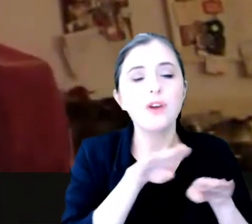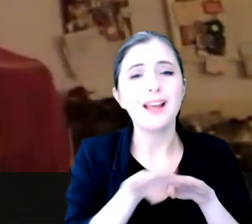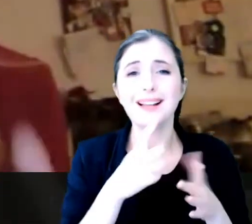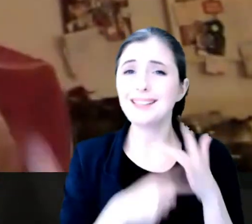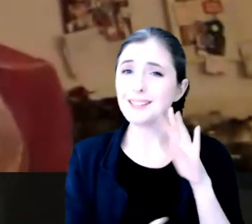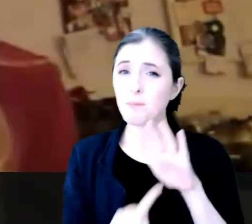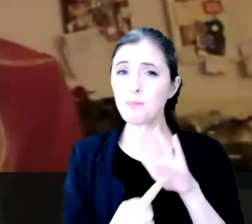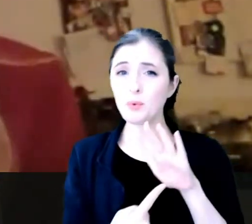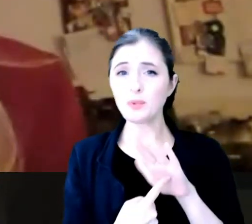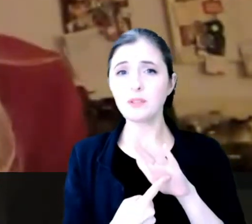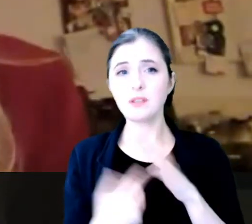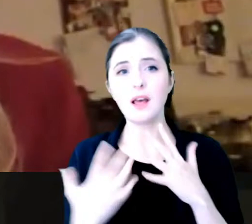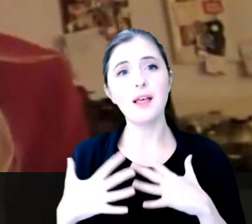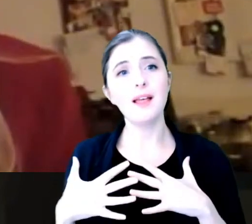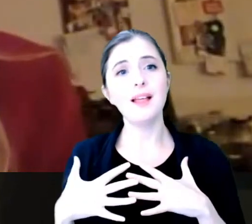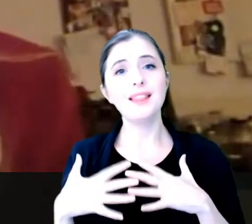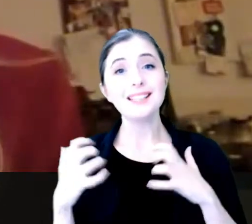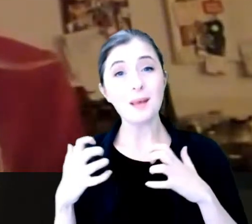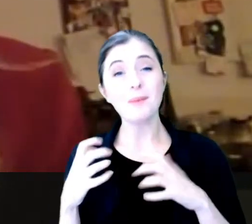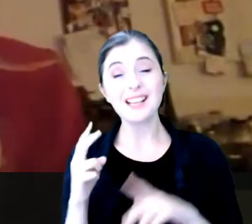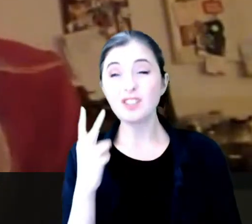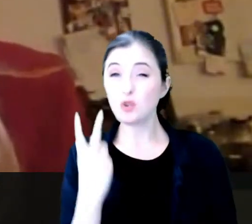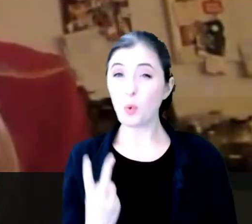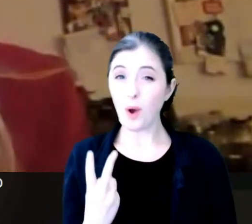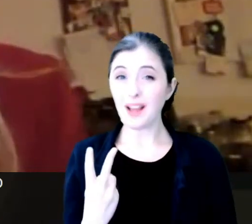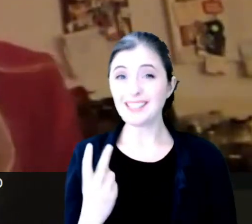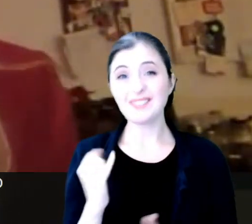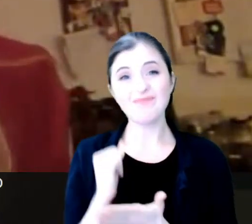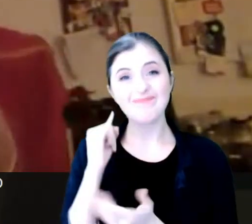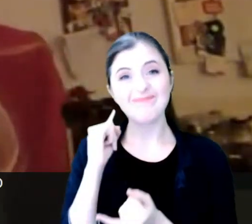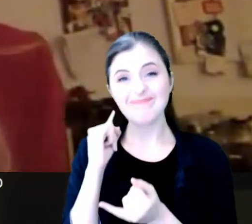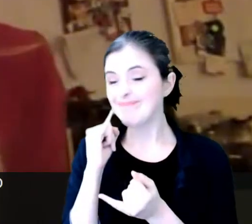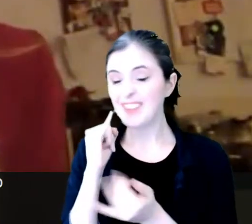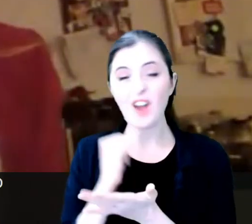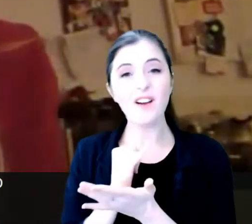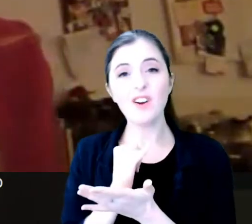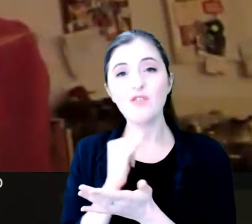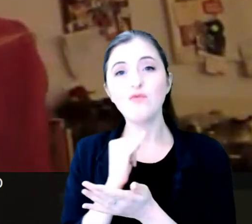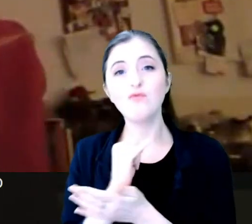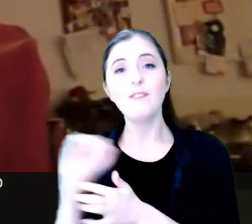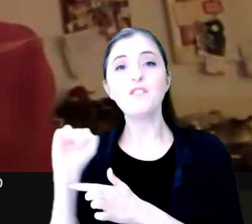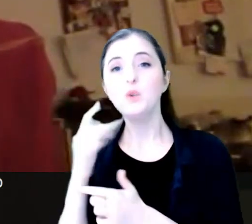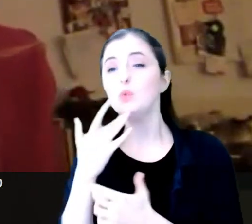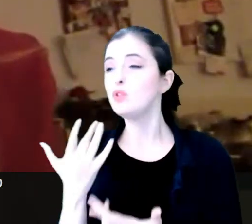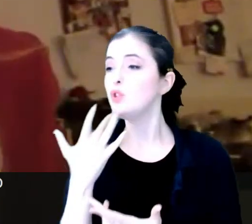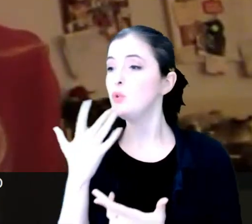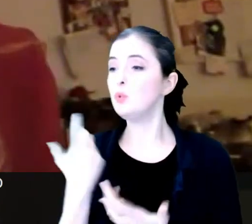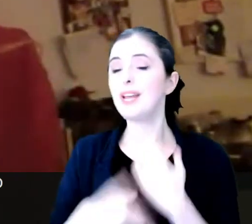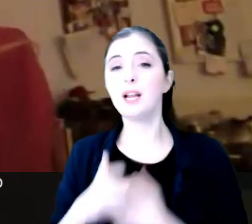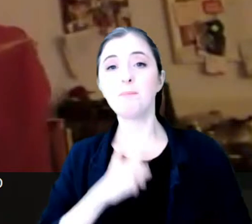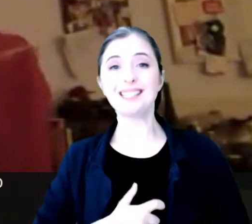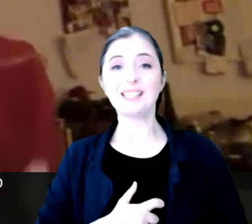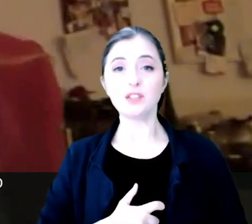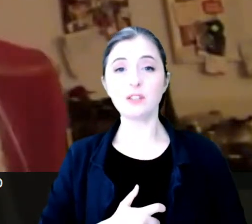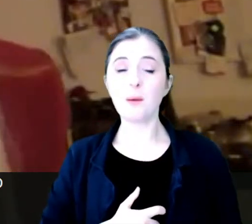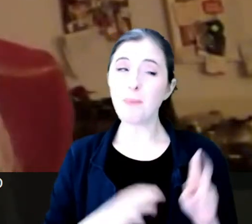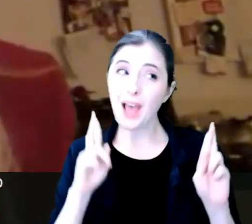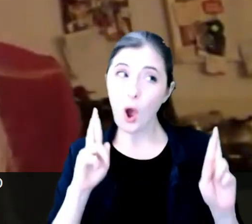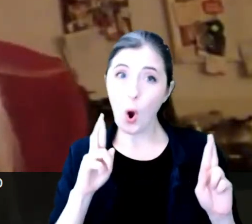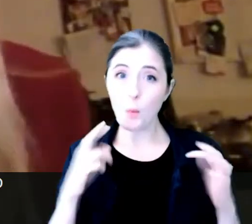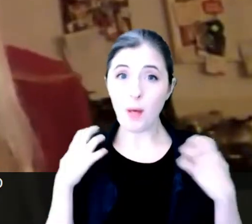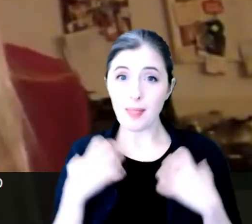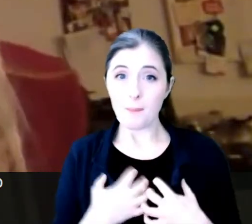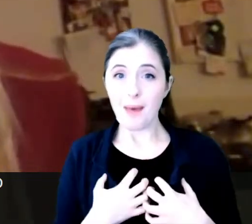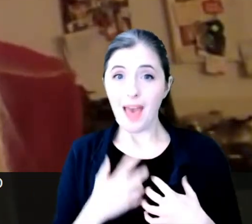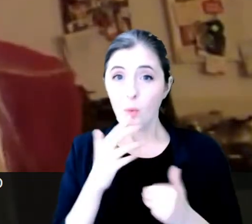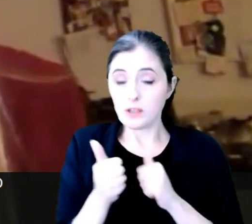has so far twice now declined to take a position on it. And I just hope that the Mayor will come behind